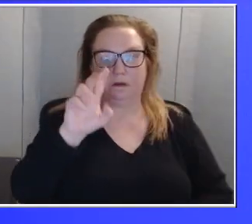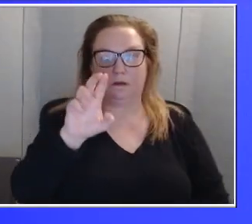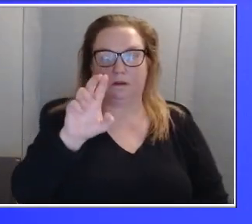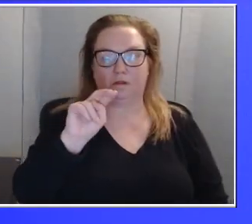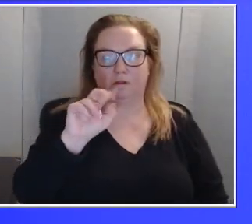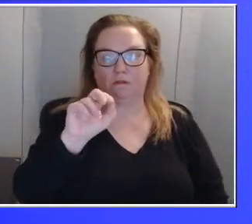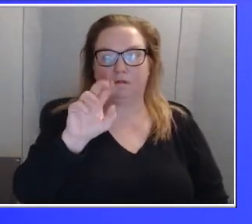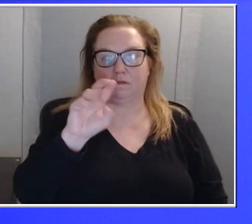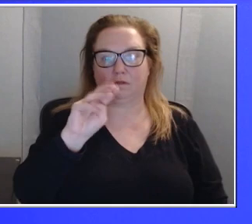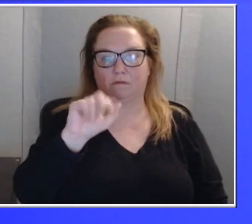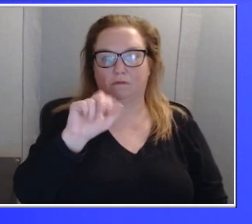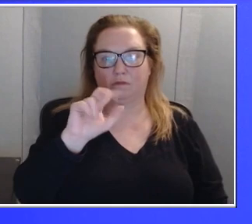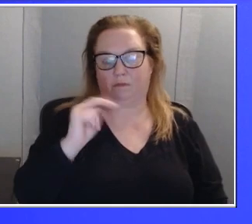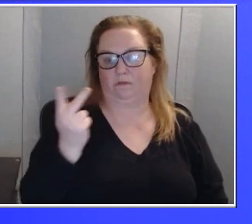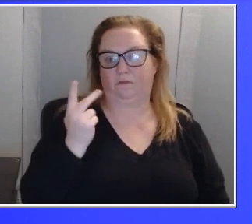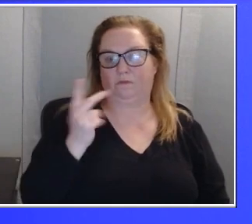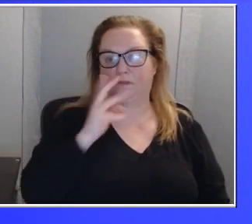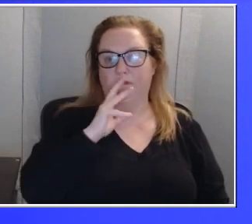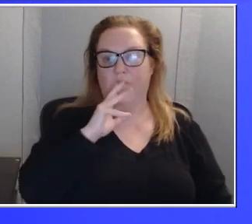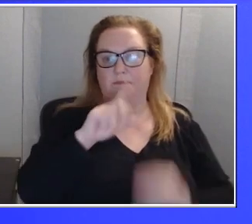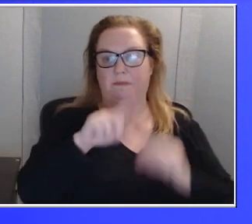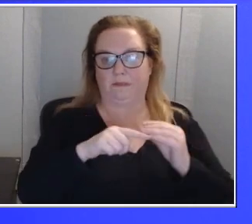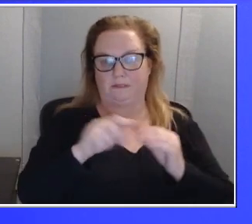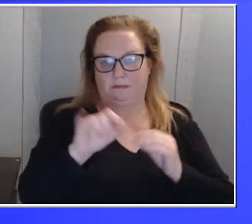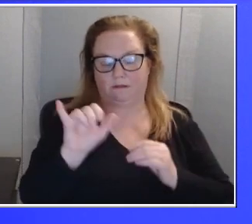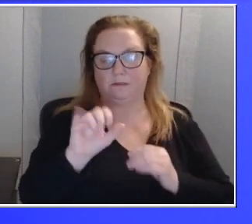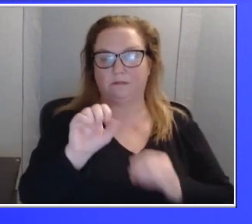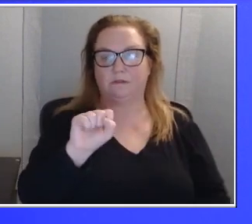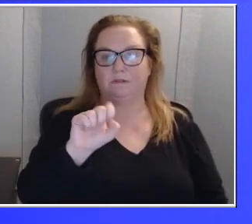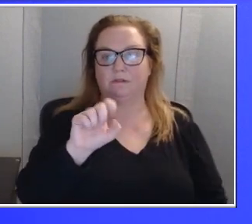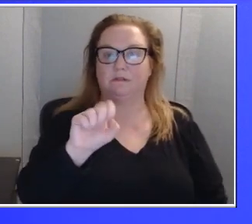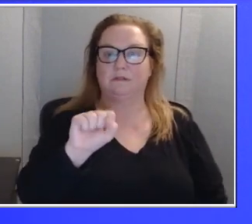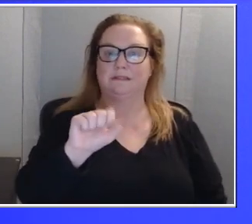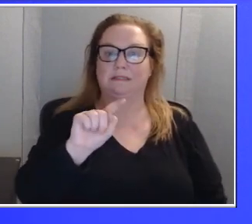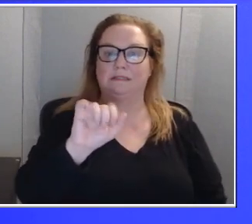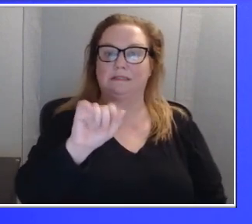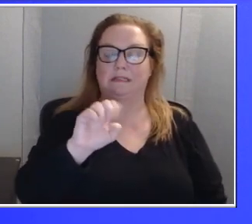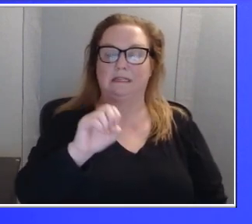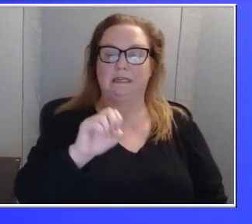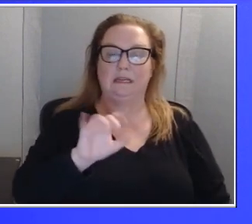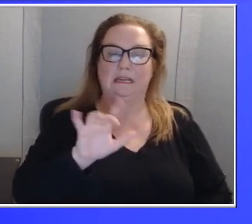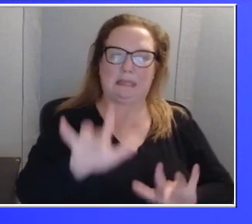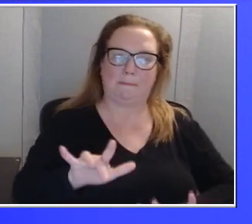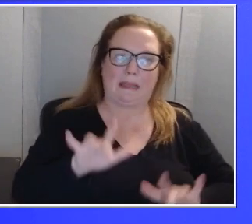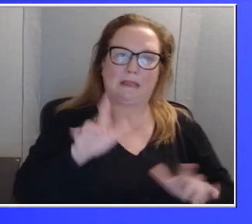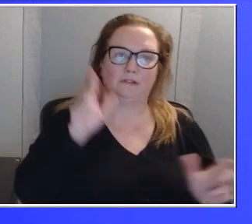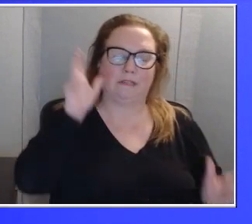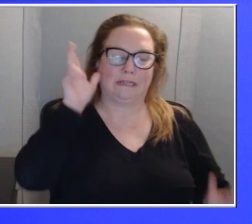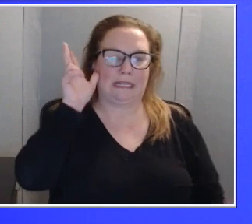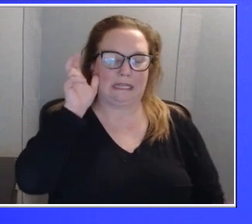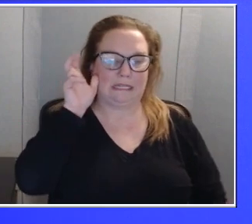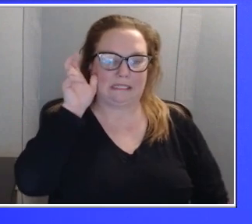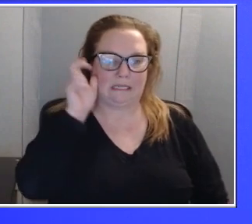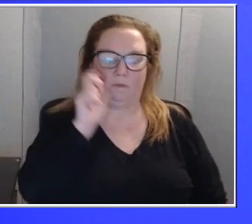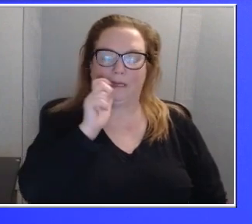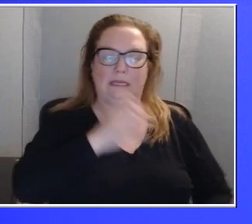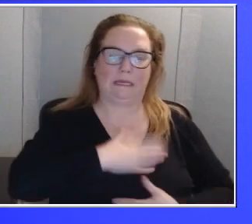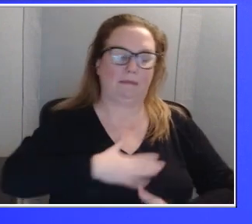about this, as well as you, Dr. Stites, is this idea of compassion and listening. I think we underappreciated at the